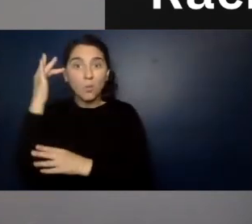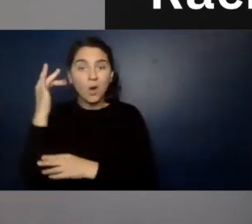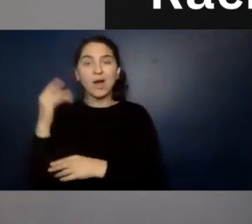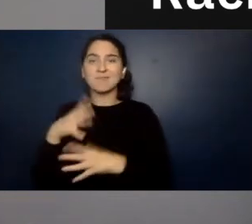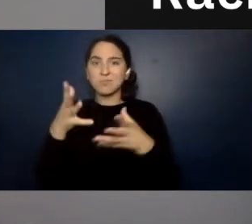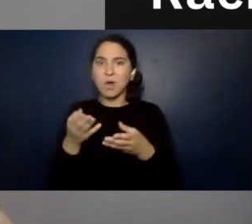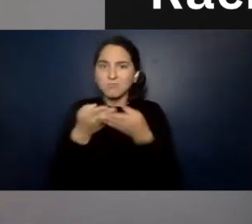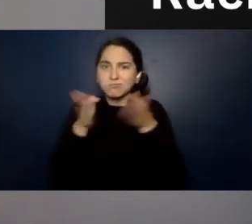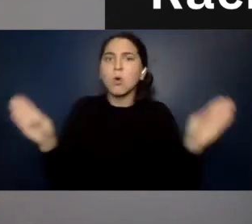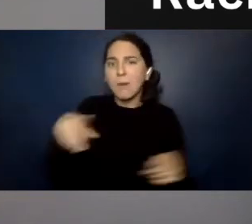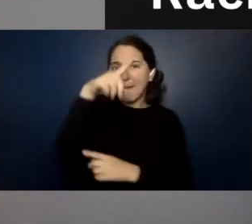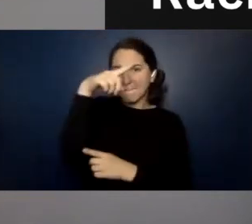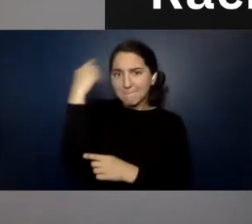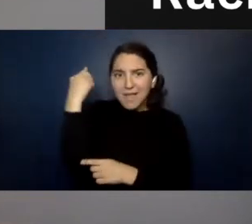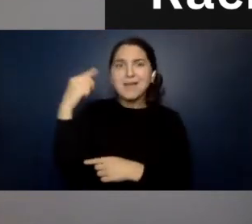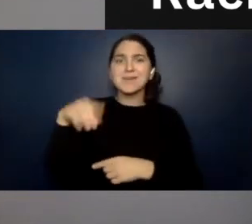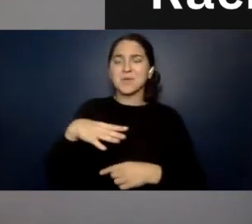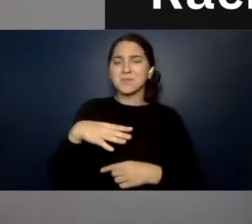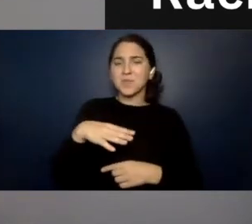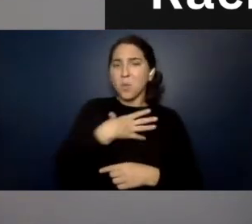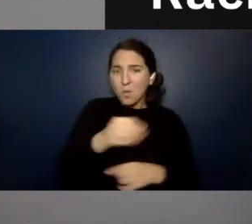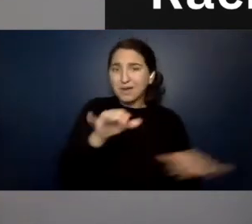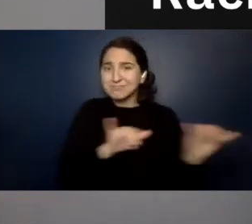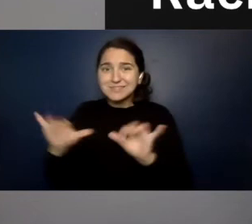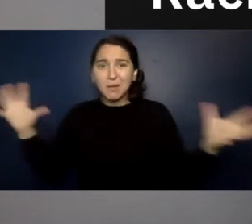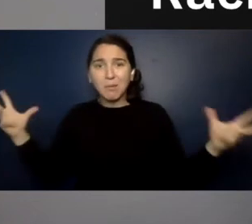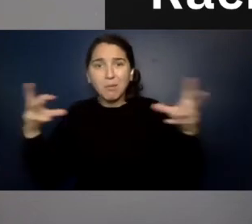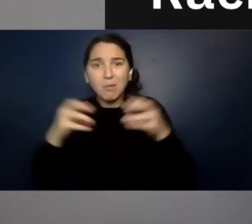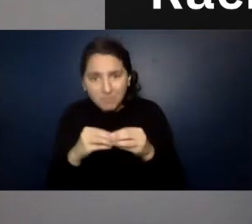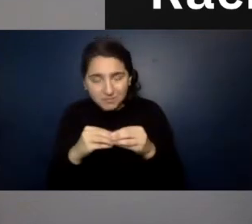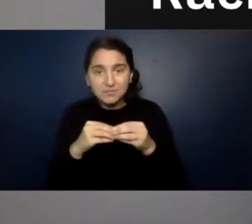continue to hurt those they thought they should be hurting.